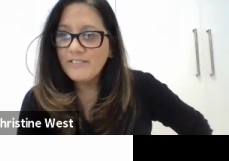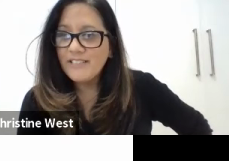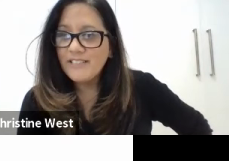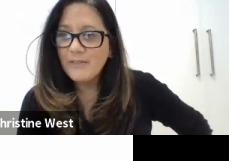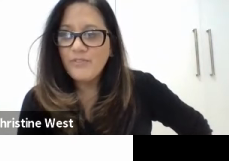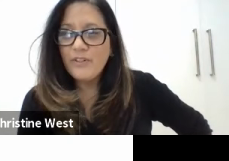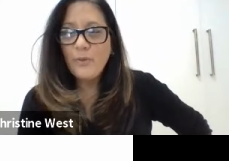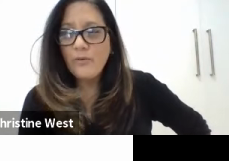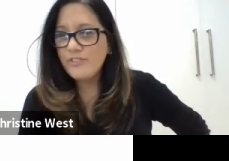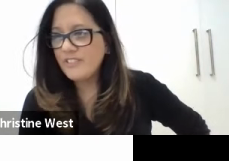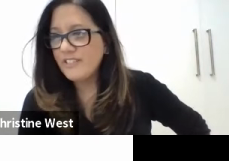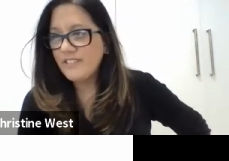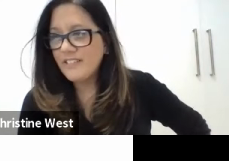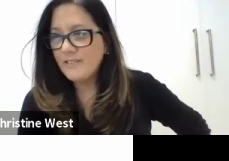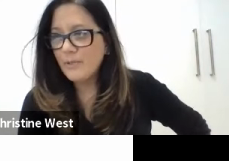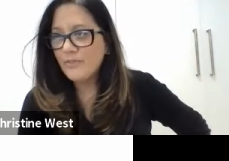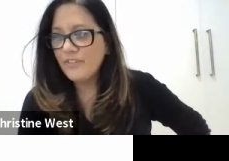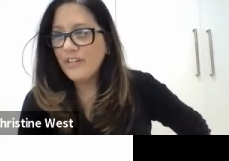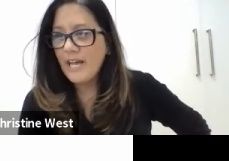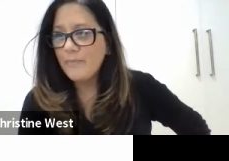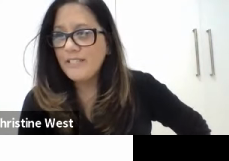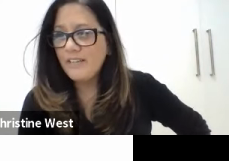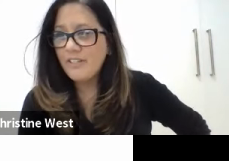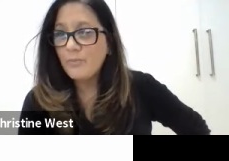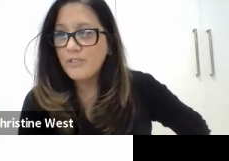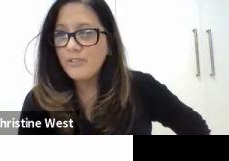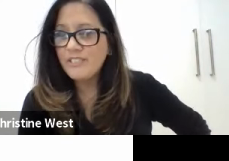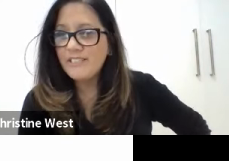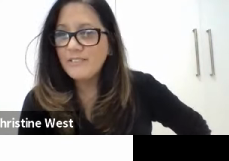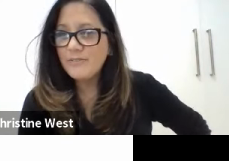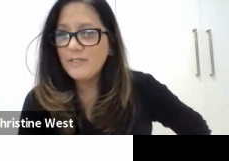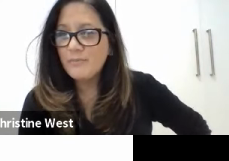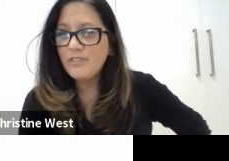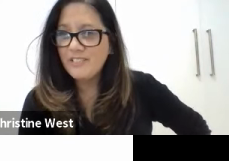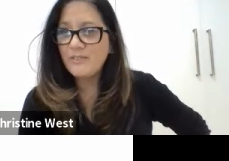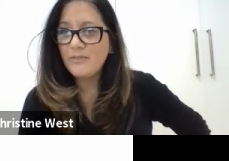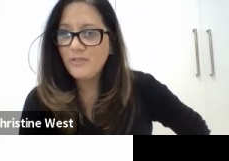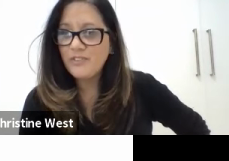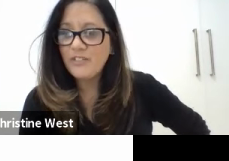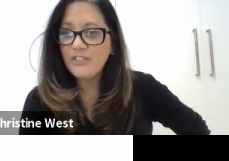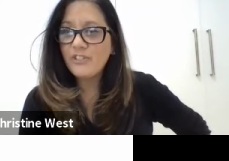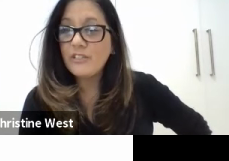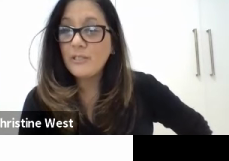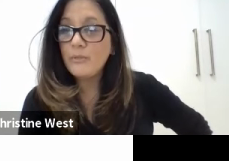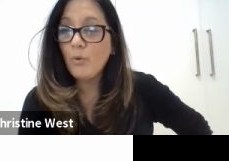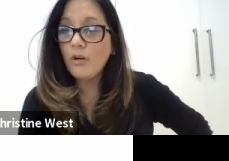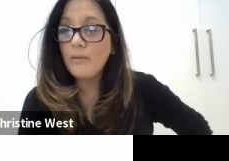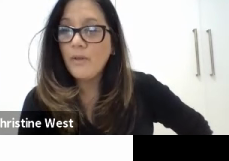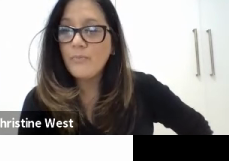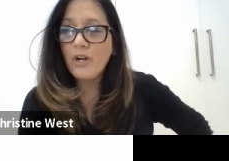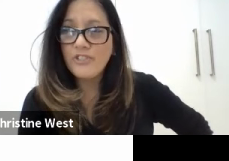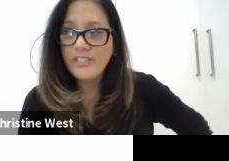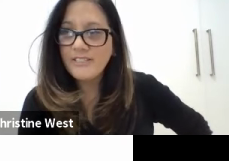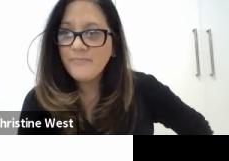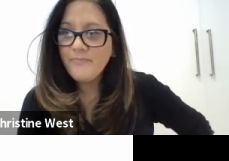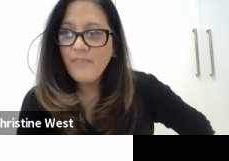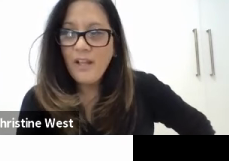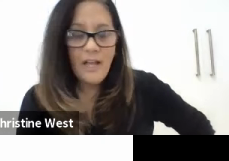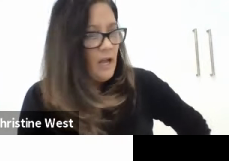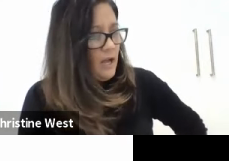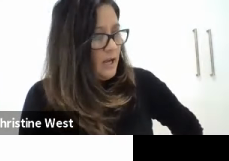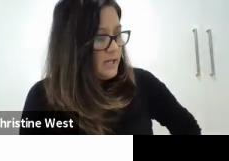Perspectives. And it was very well received. And we were very happy to have the opportunity to present to those folks there and share a little bit more about the project.